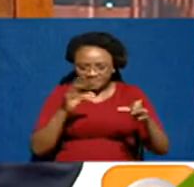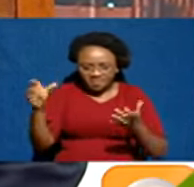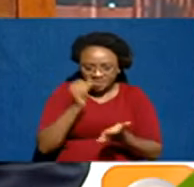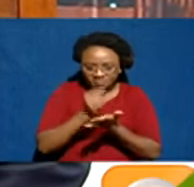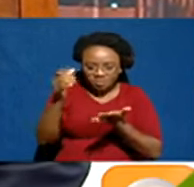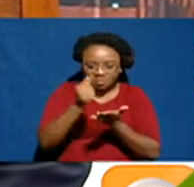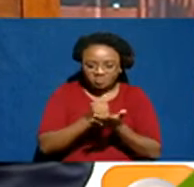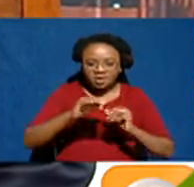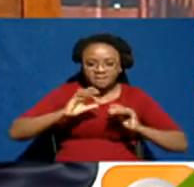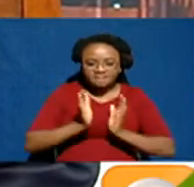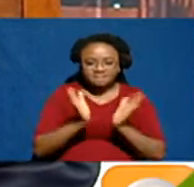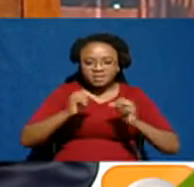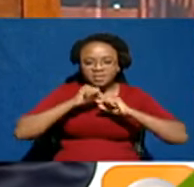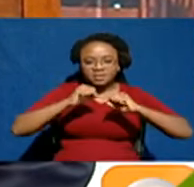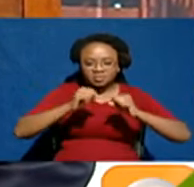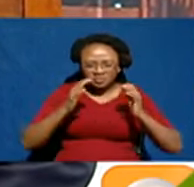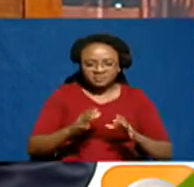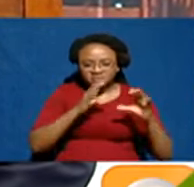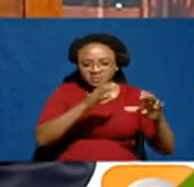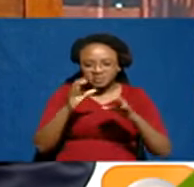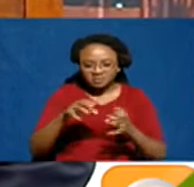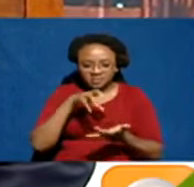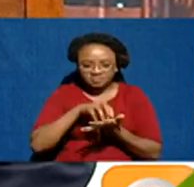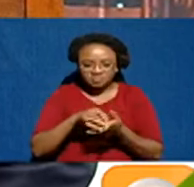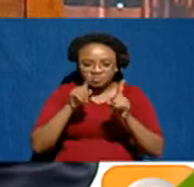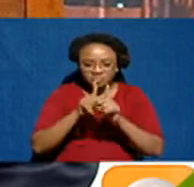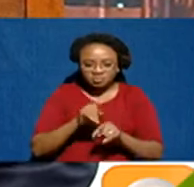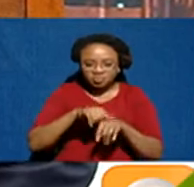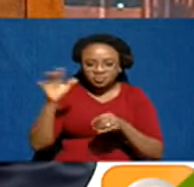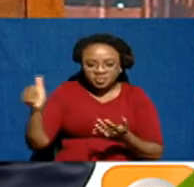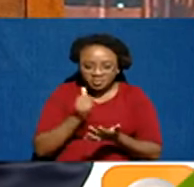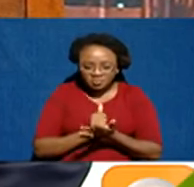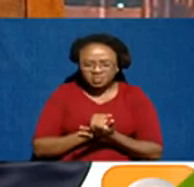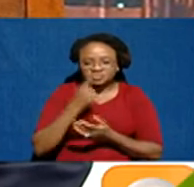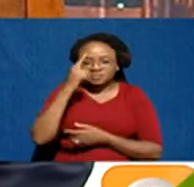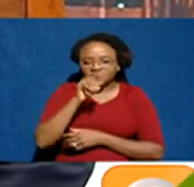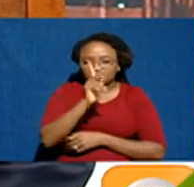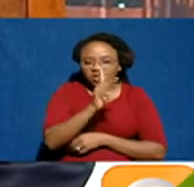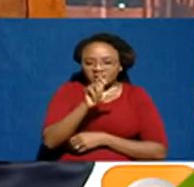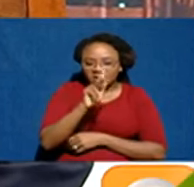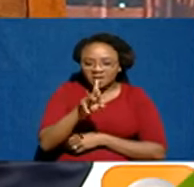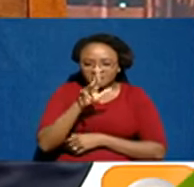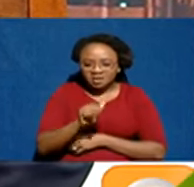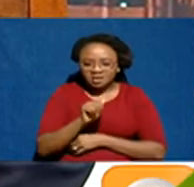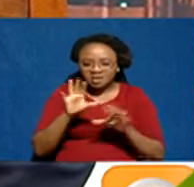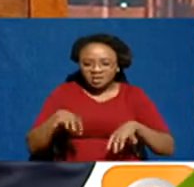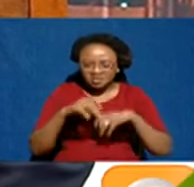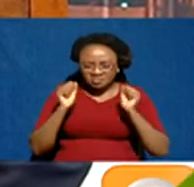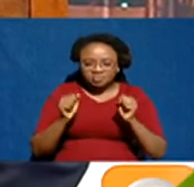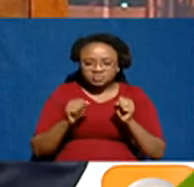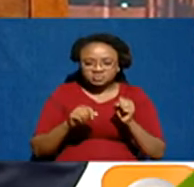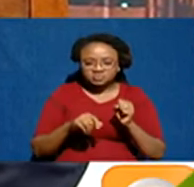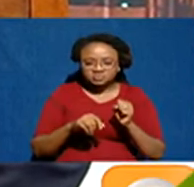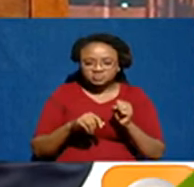officers to party positions. ODM says the appointment of KRA boss Anthony Mwaura to head